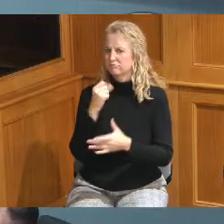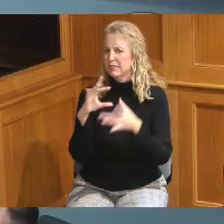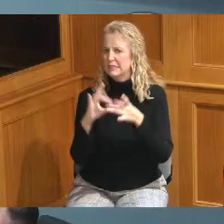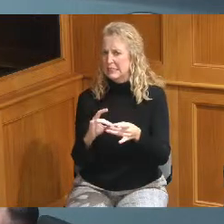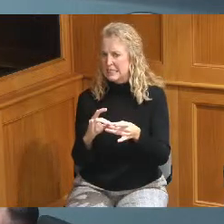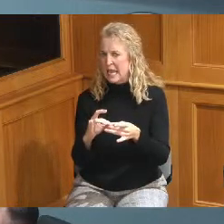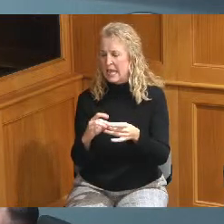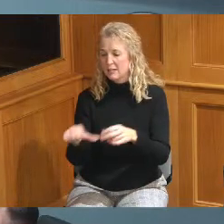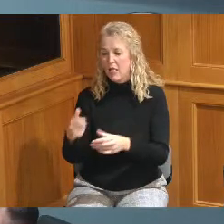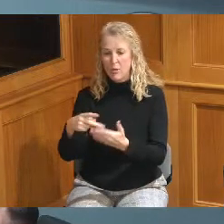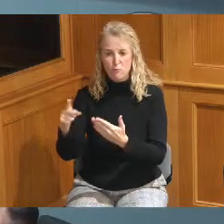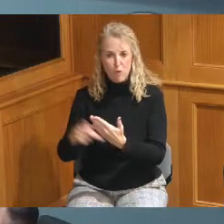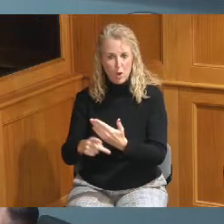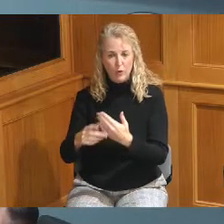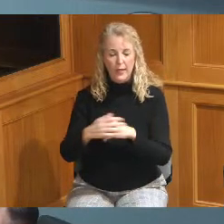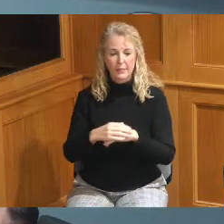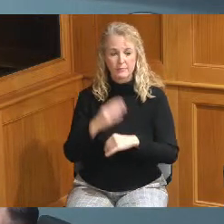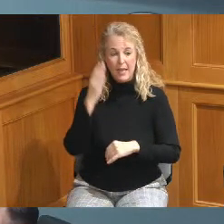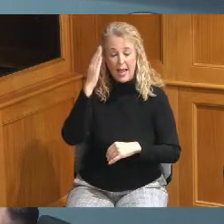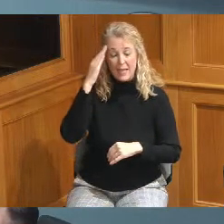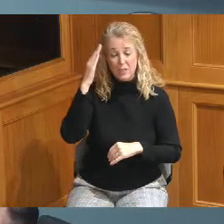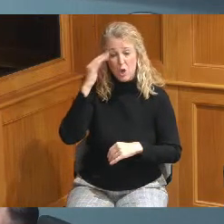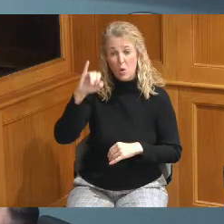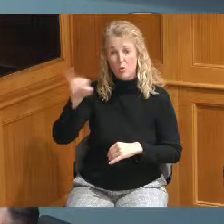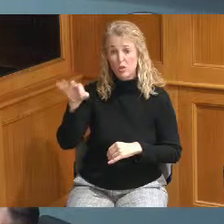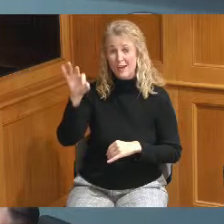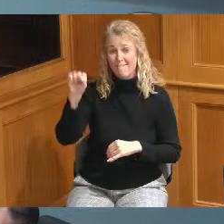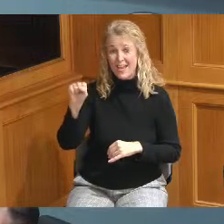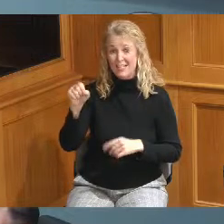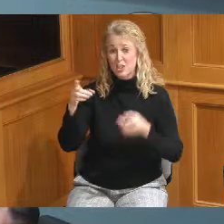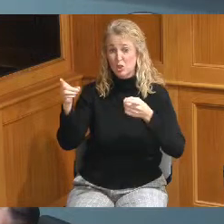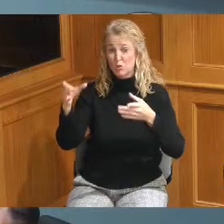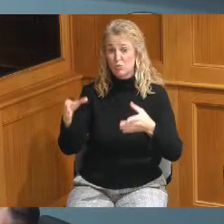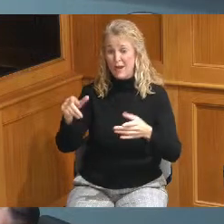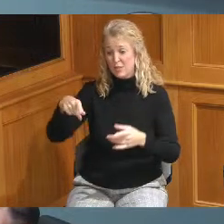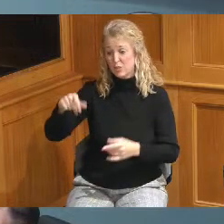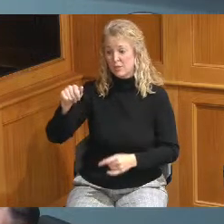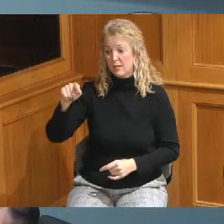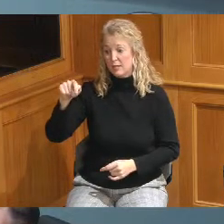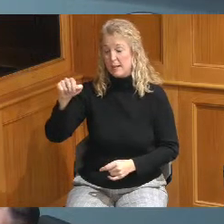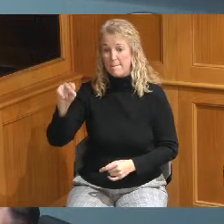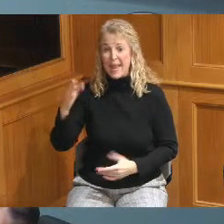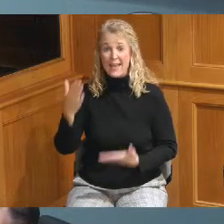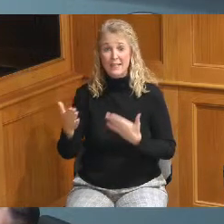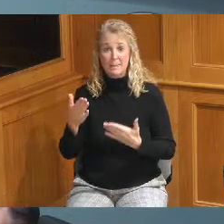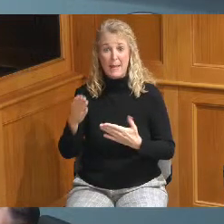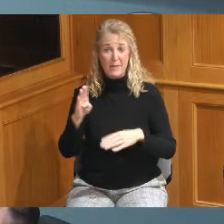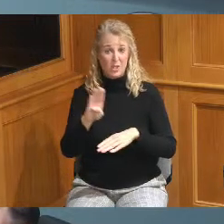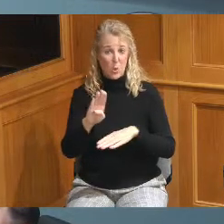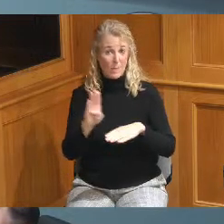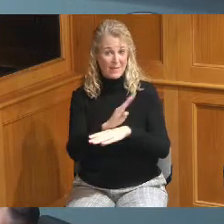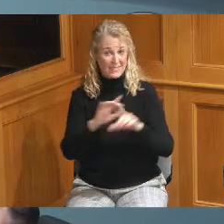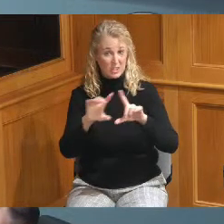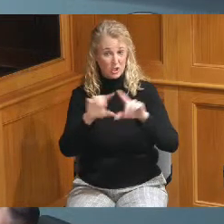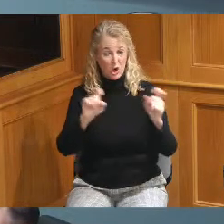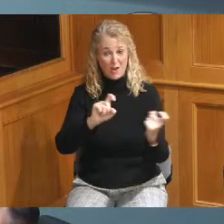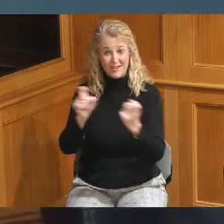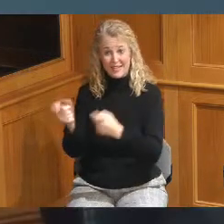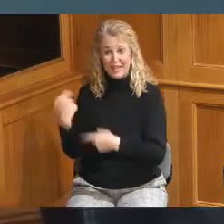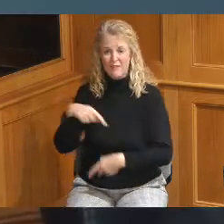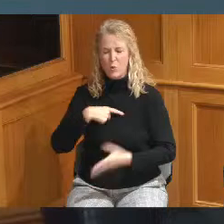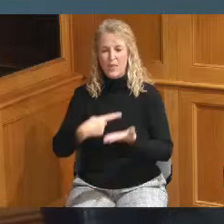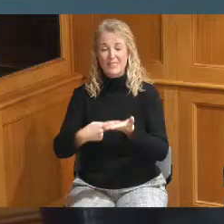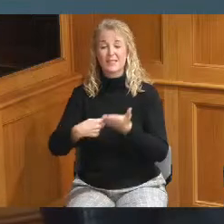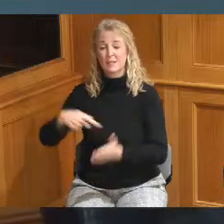another program. I know Director Patton, who's here, maybe you can give him your card. He and I had talked about the PLOT